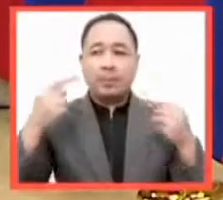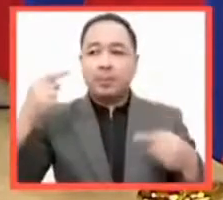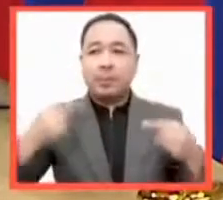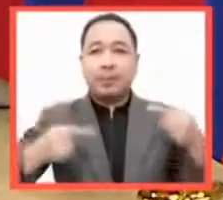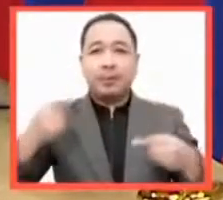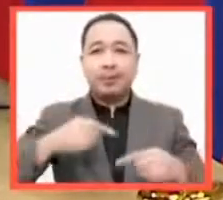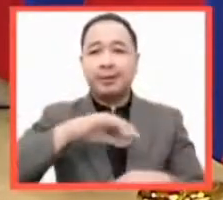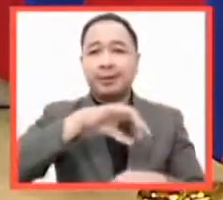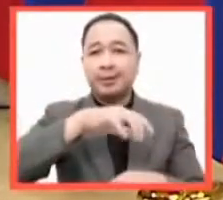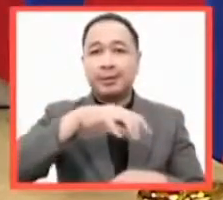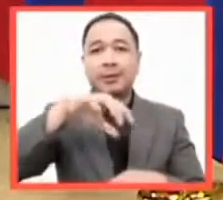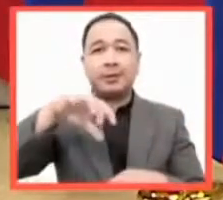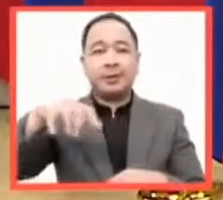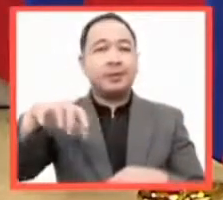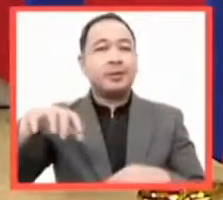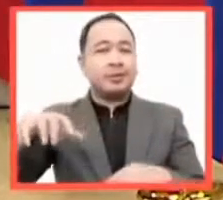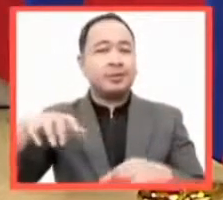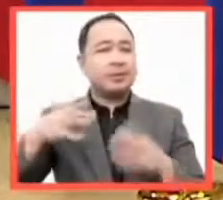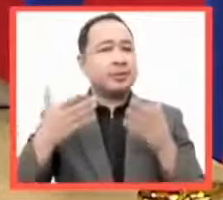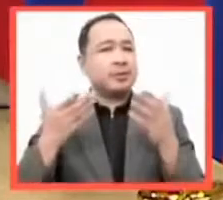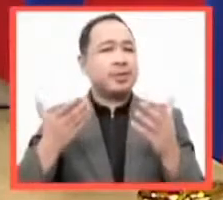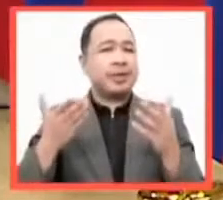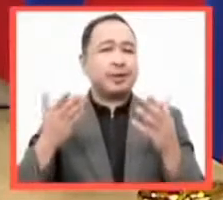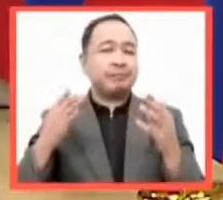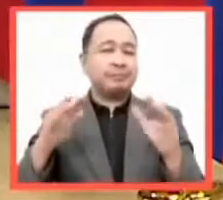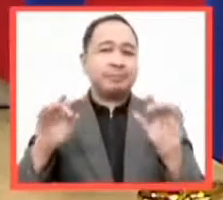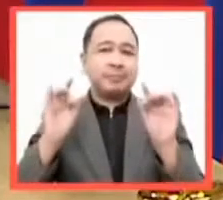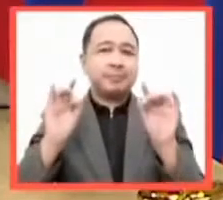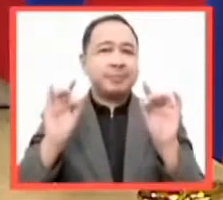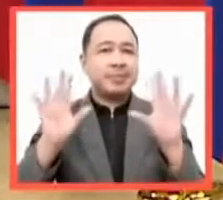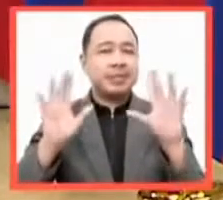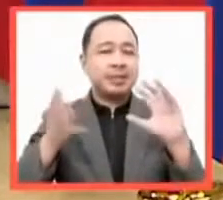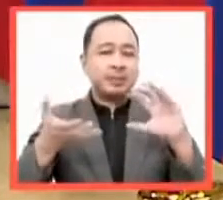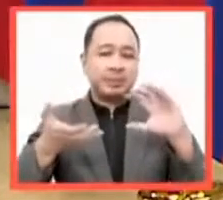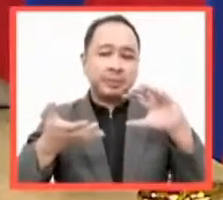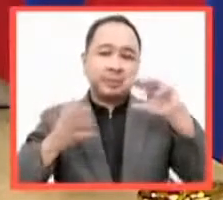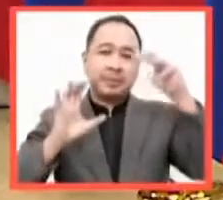geopolitical balance is in a state of dangerous flux.